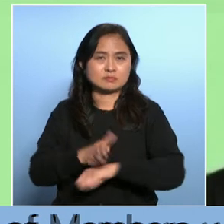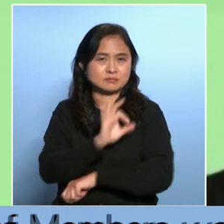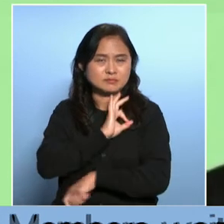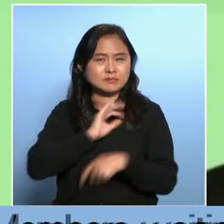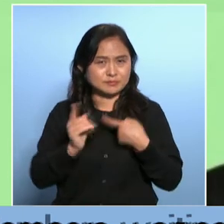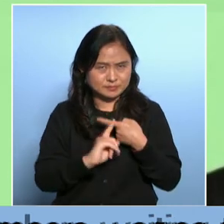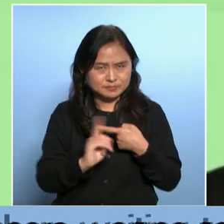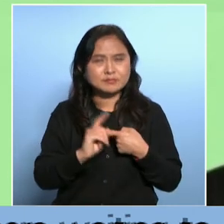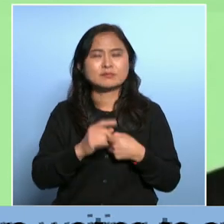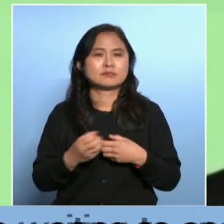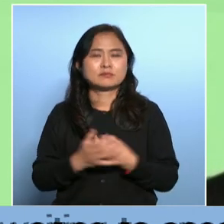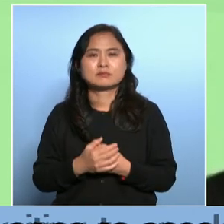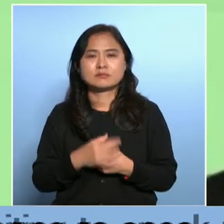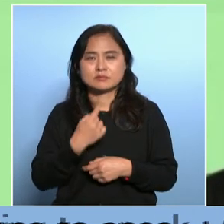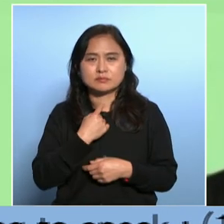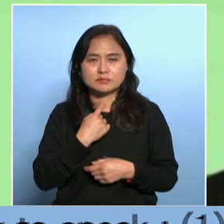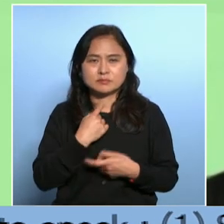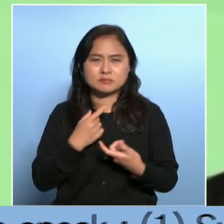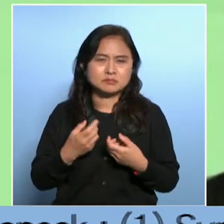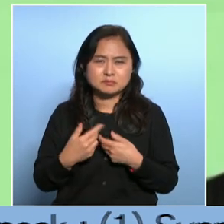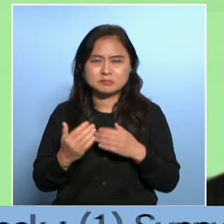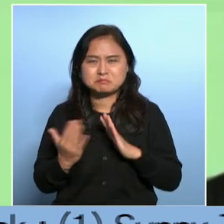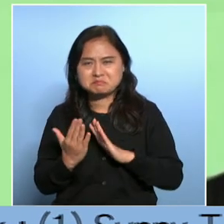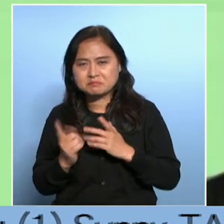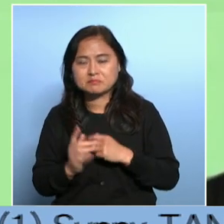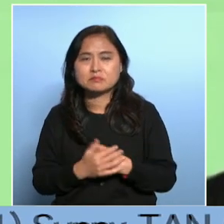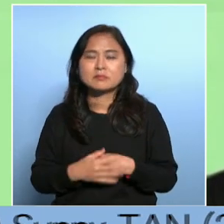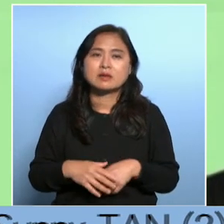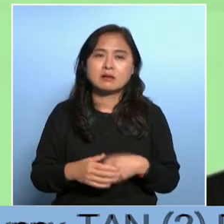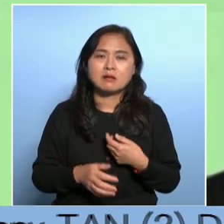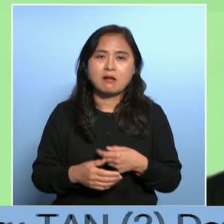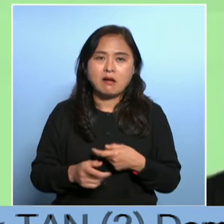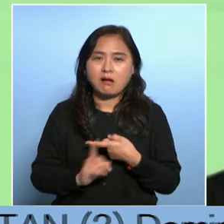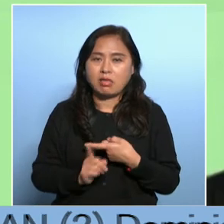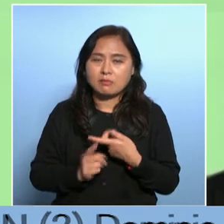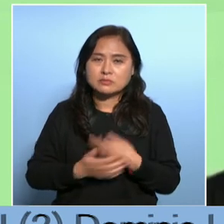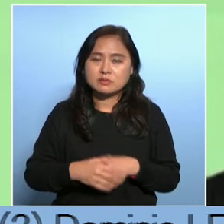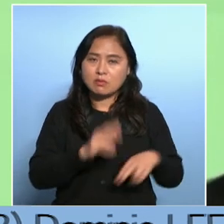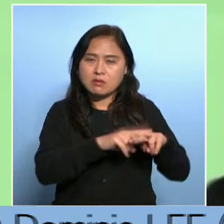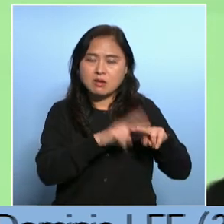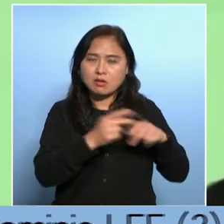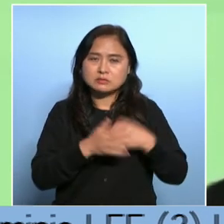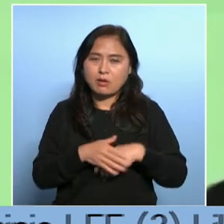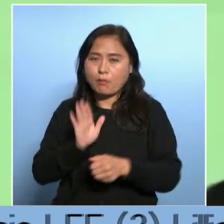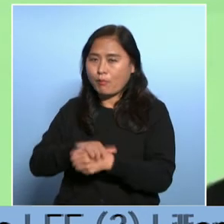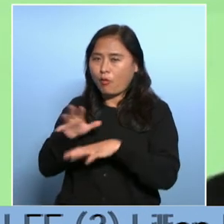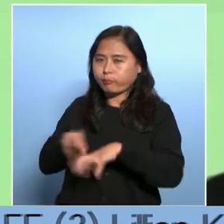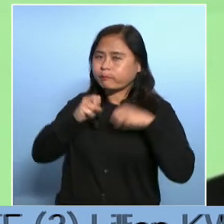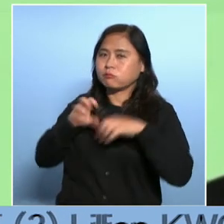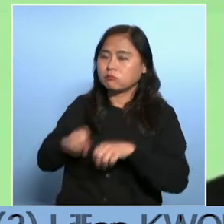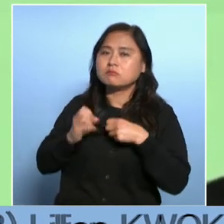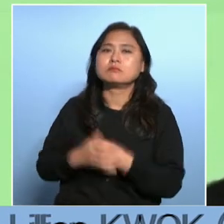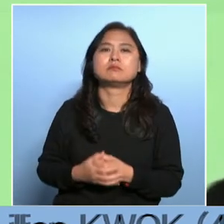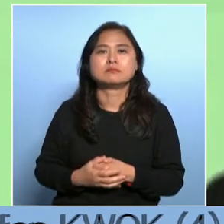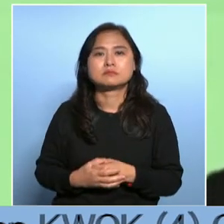an unprecedented social and economic crisis. And the central government, as in the past,